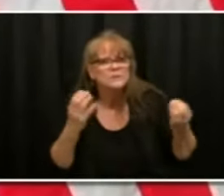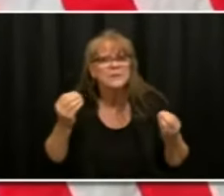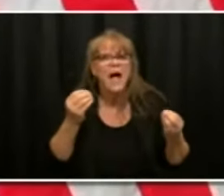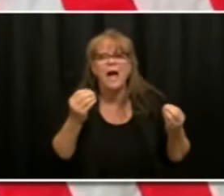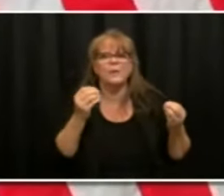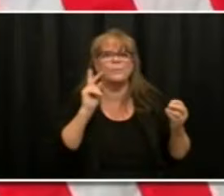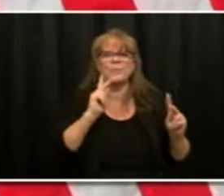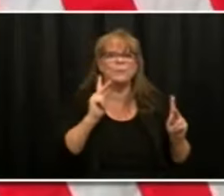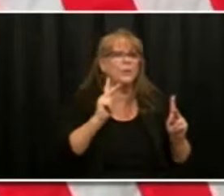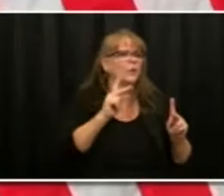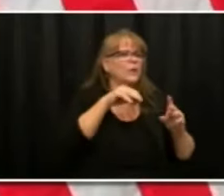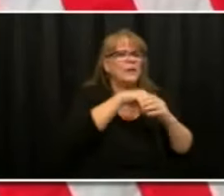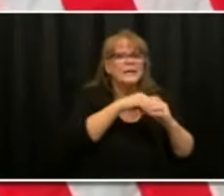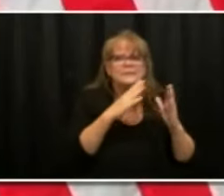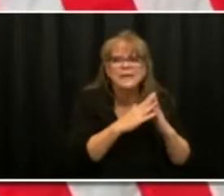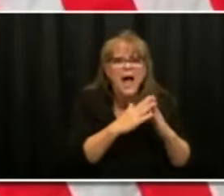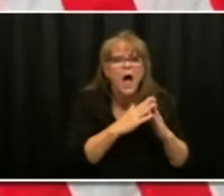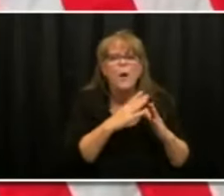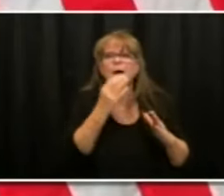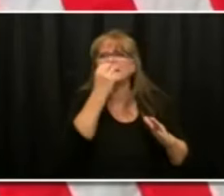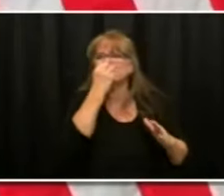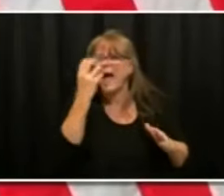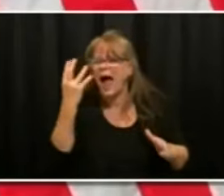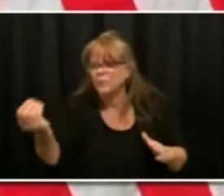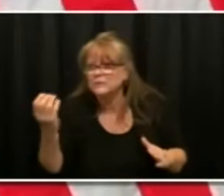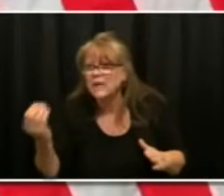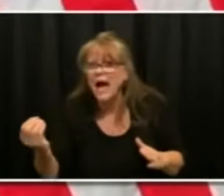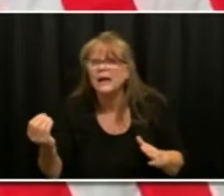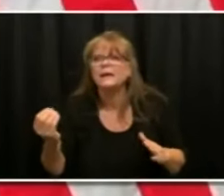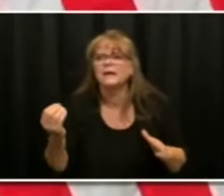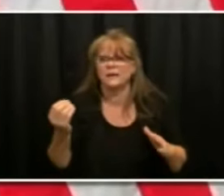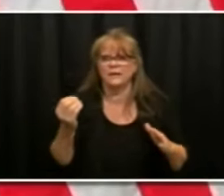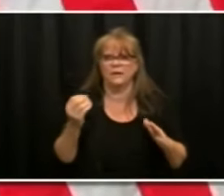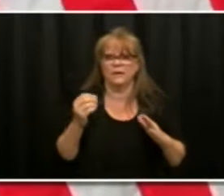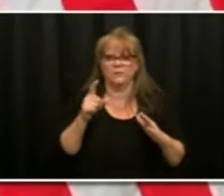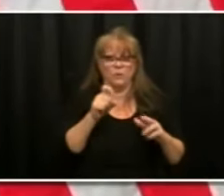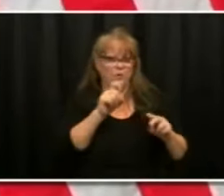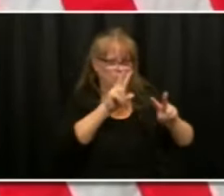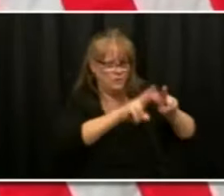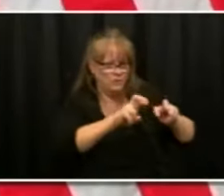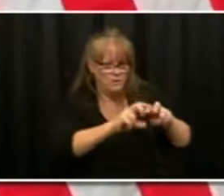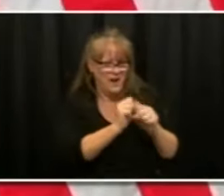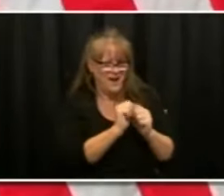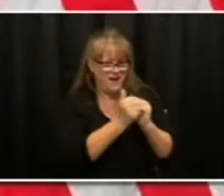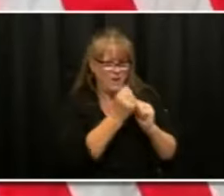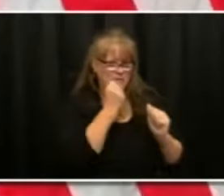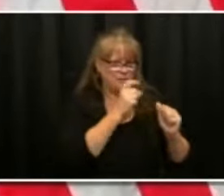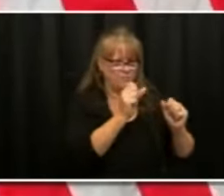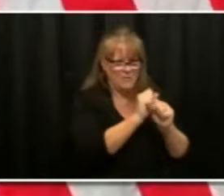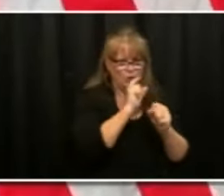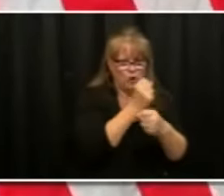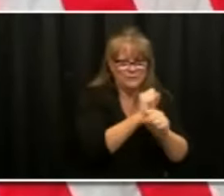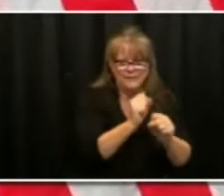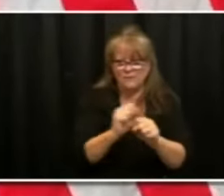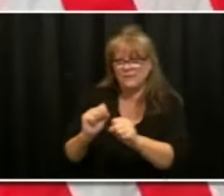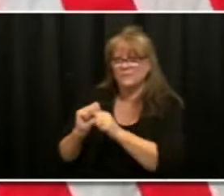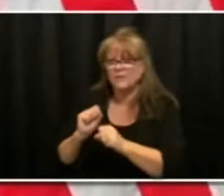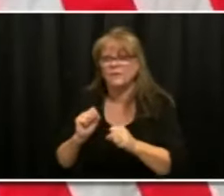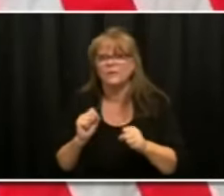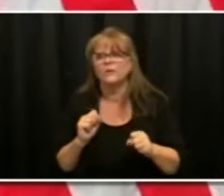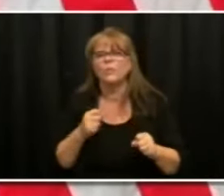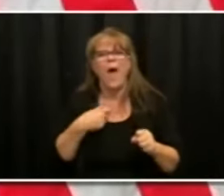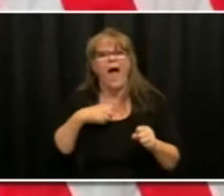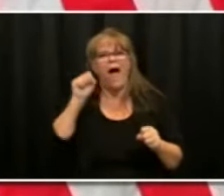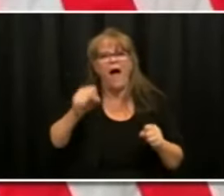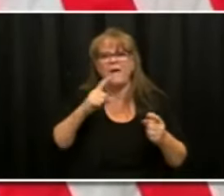towns that includes dining and other amenities. So it's really about figuring out how to live our lives in a safe way. Schools, another